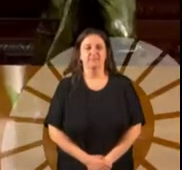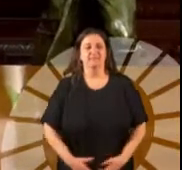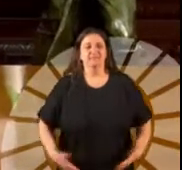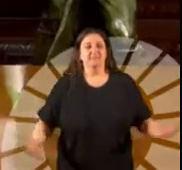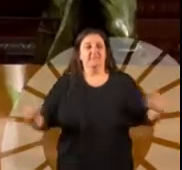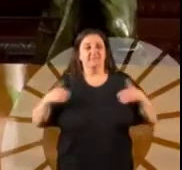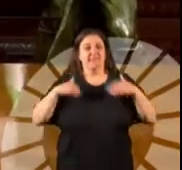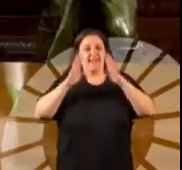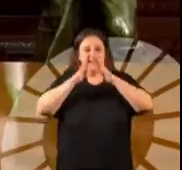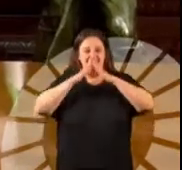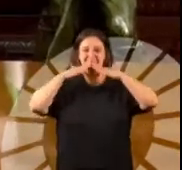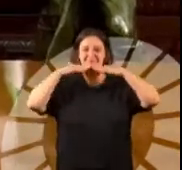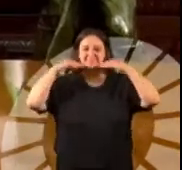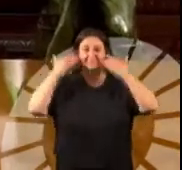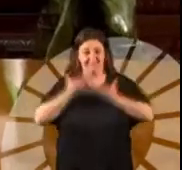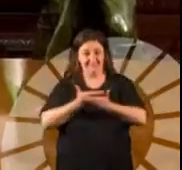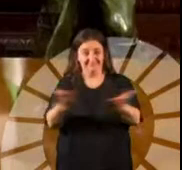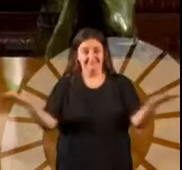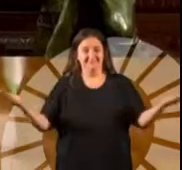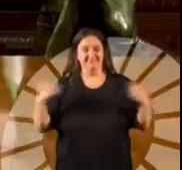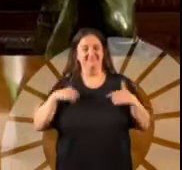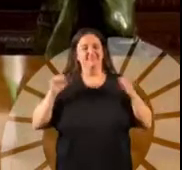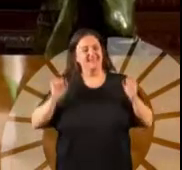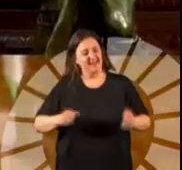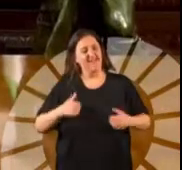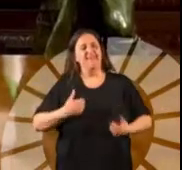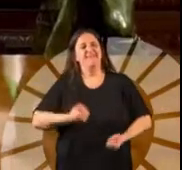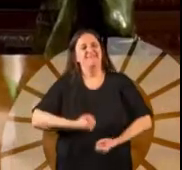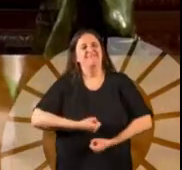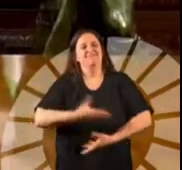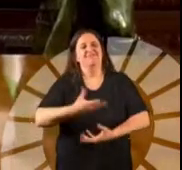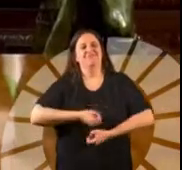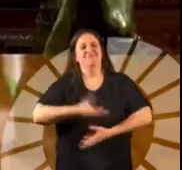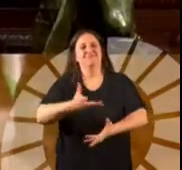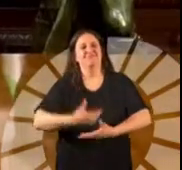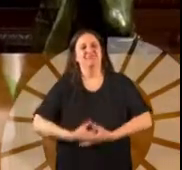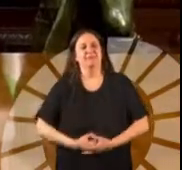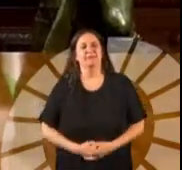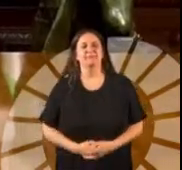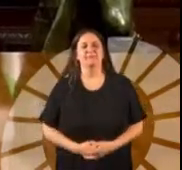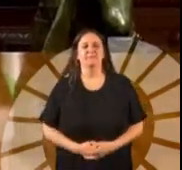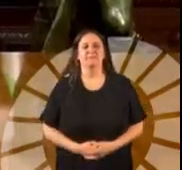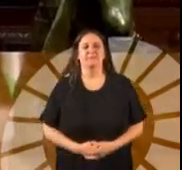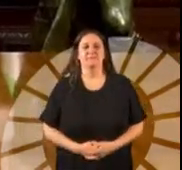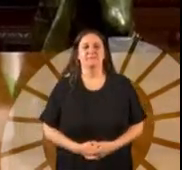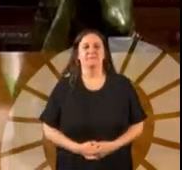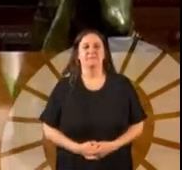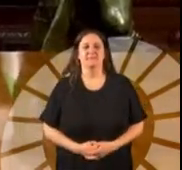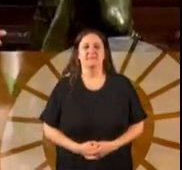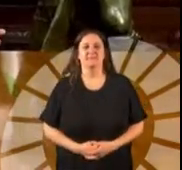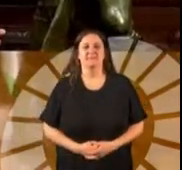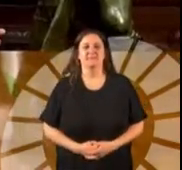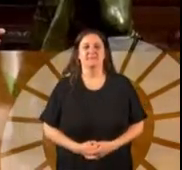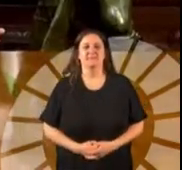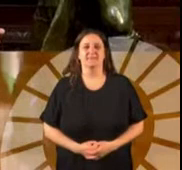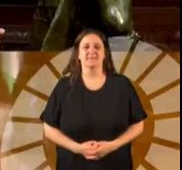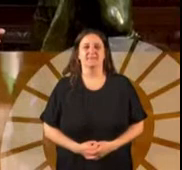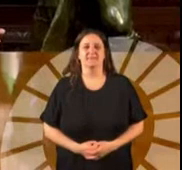el foro as sobre forum on equality begins,